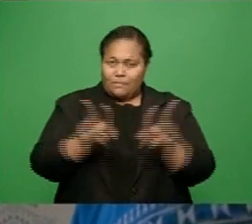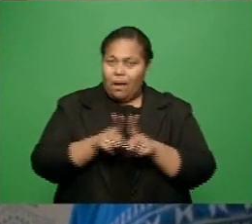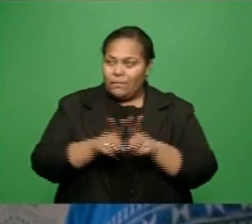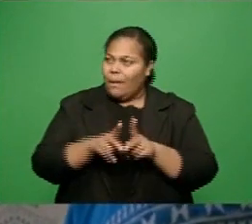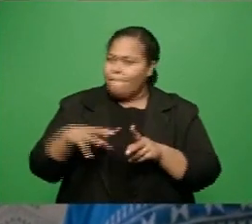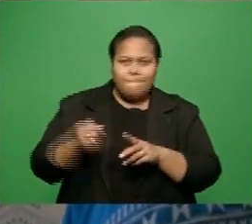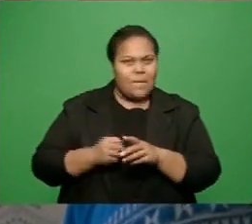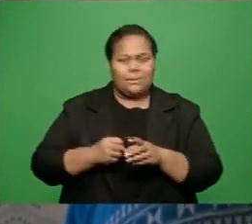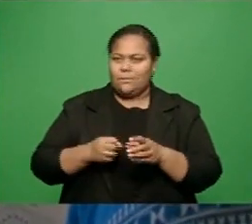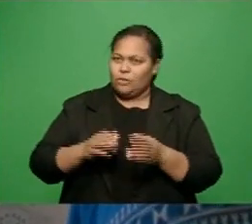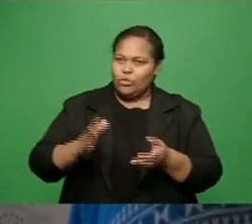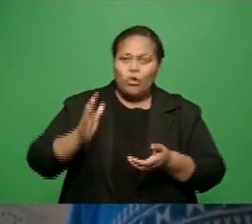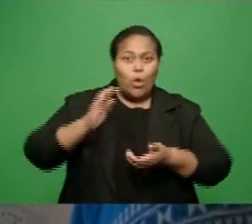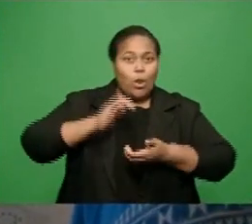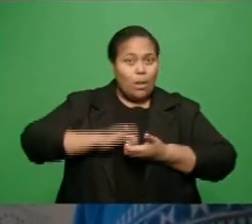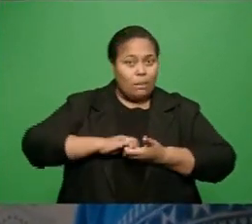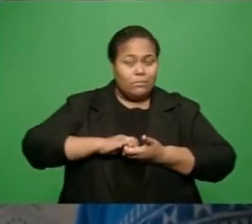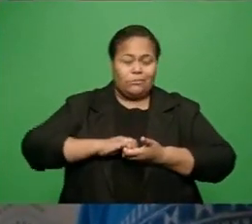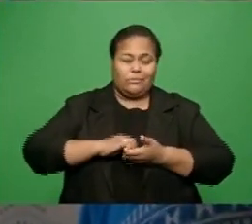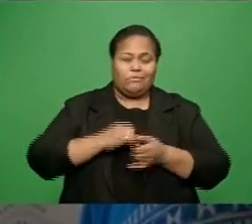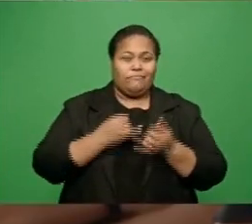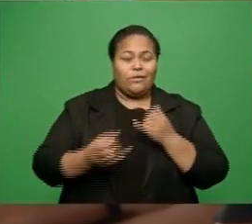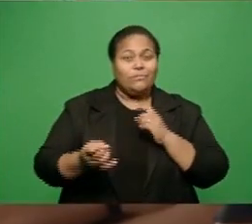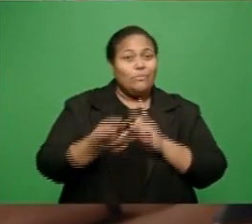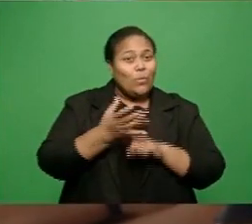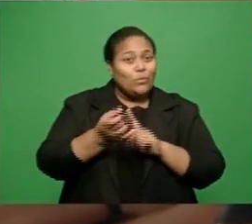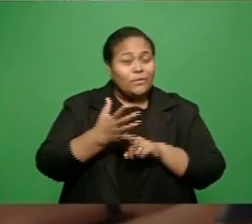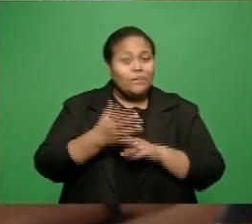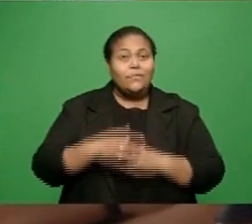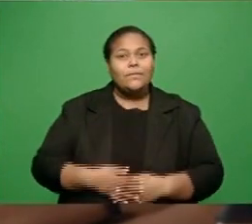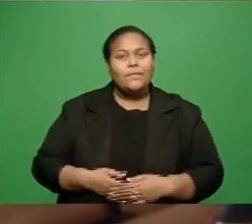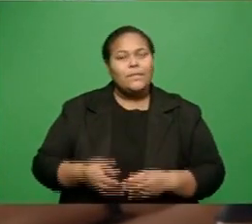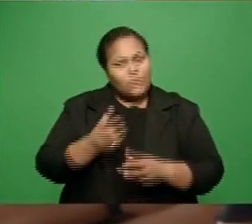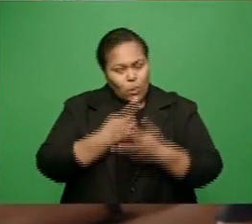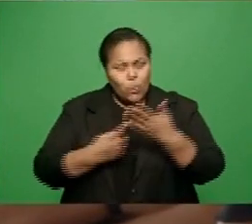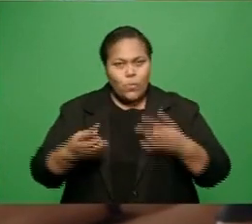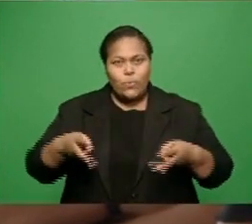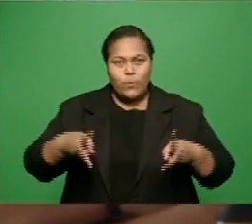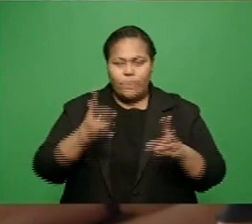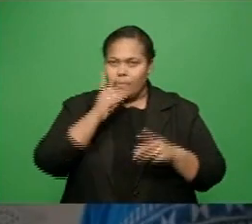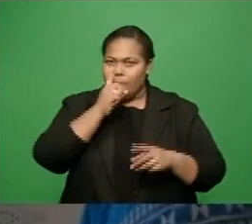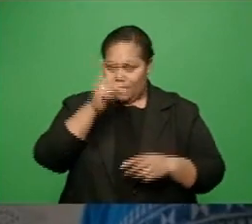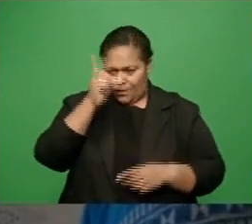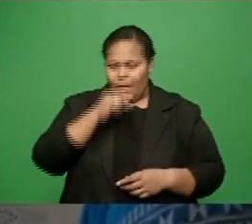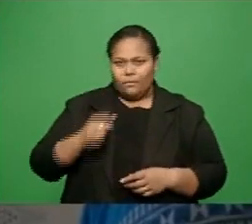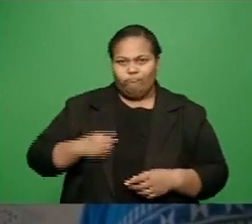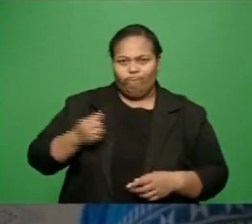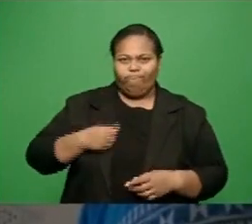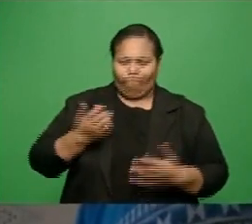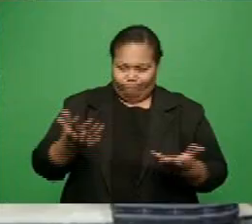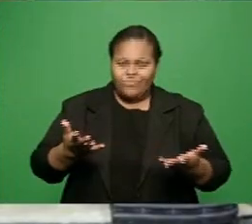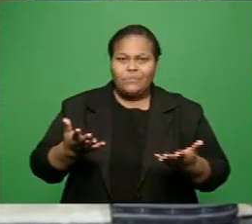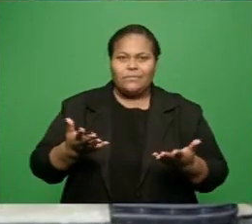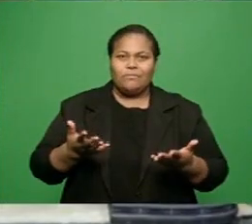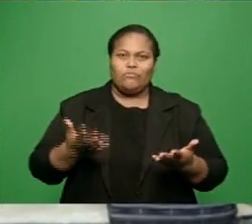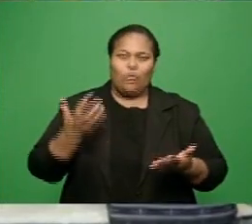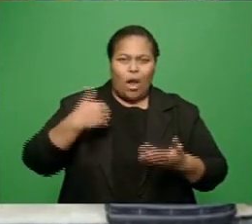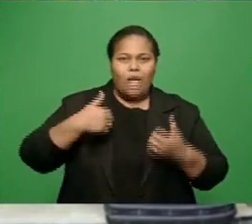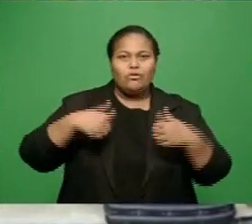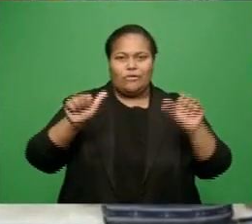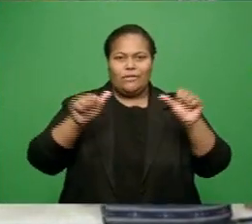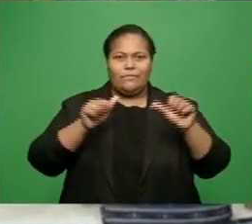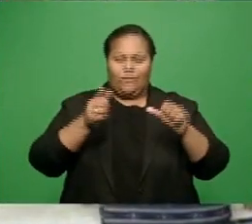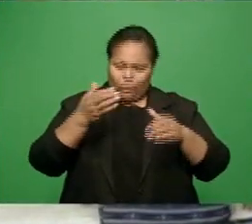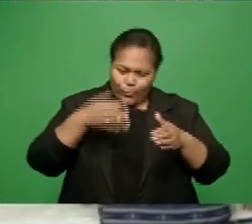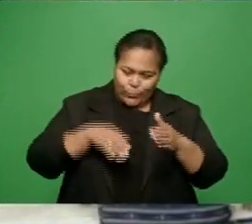I think is very key. That's the only way to be able to survive this pandemic and come out through the end of it. The head